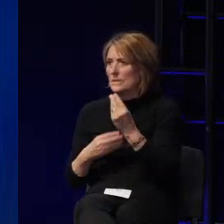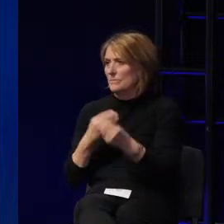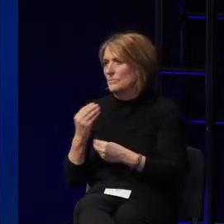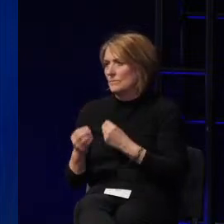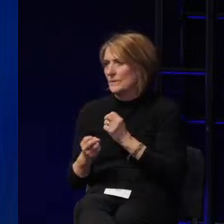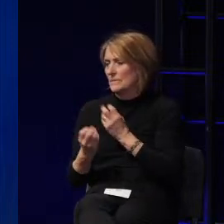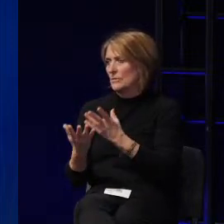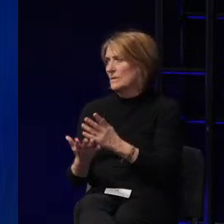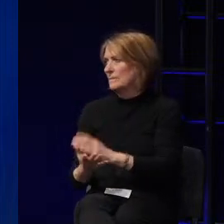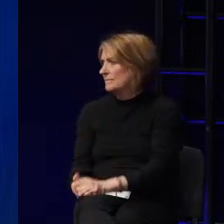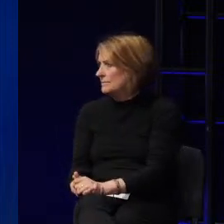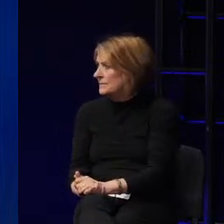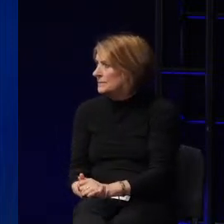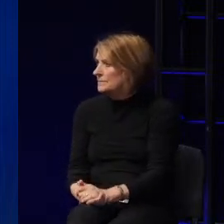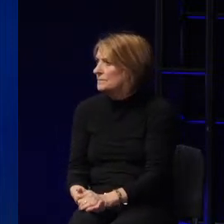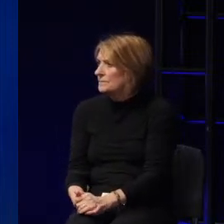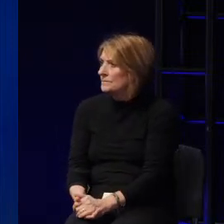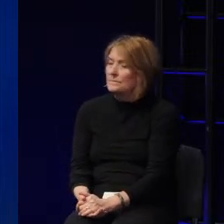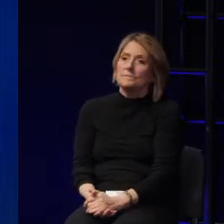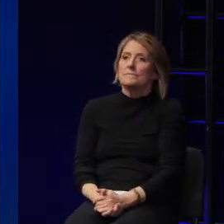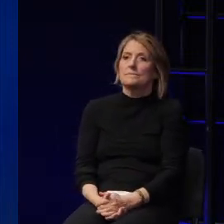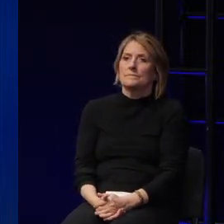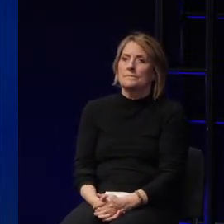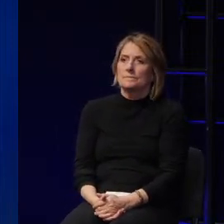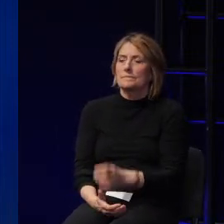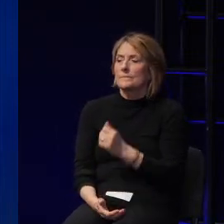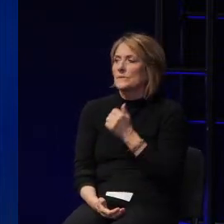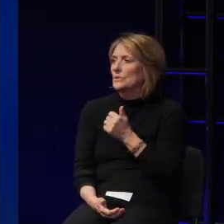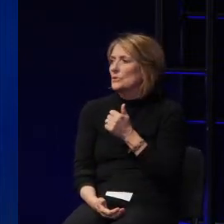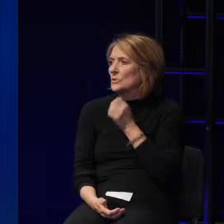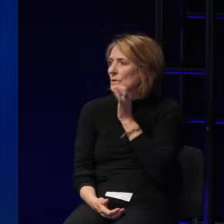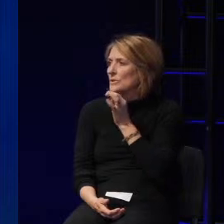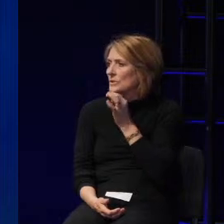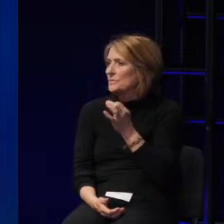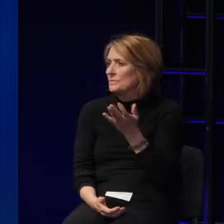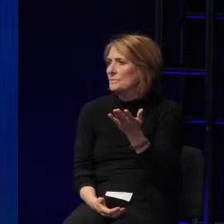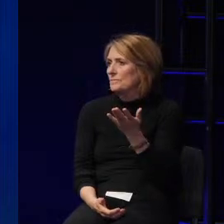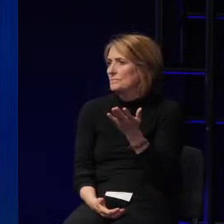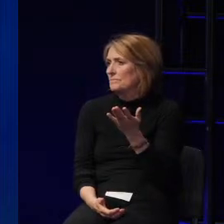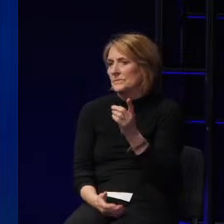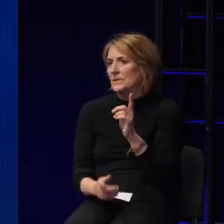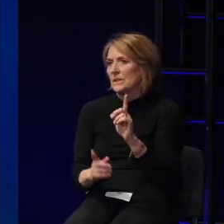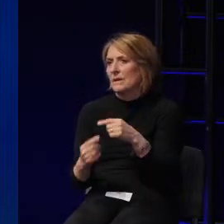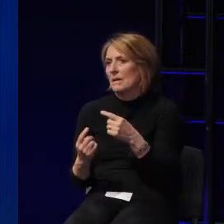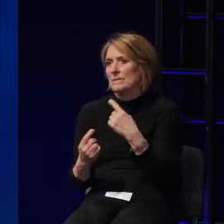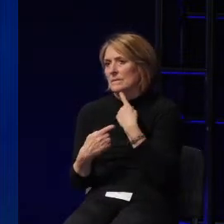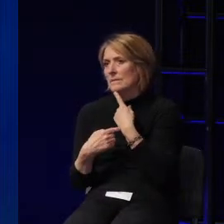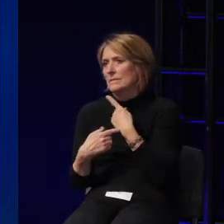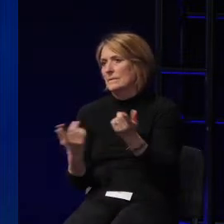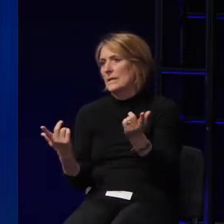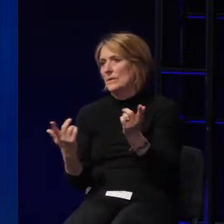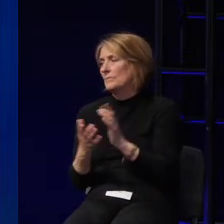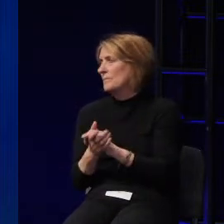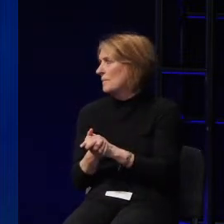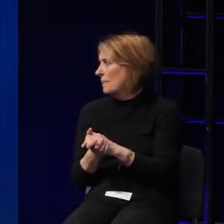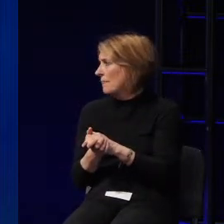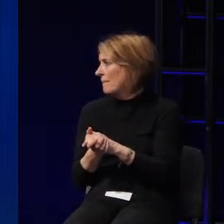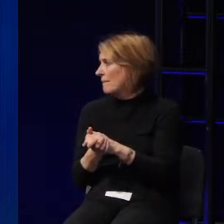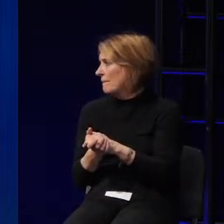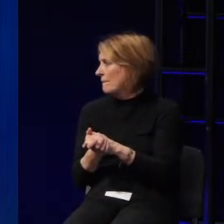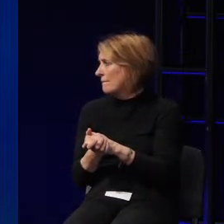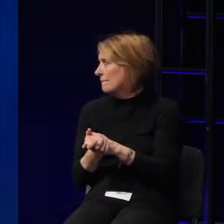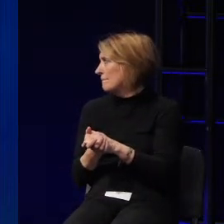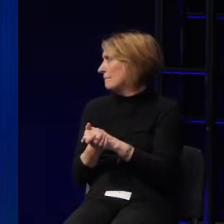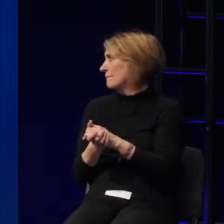it. So. But I get your question. It's a very good question. I think it's just, I can't tell you how.